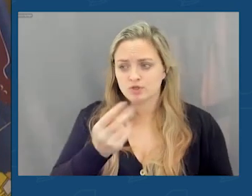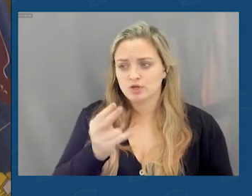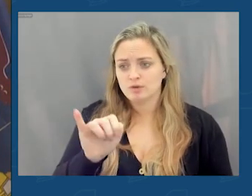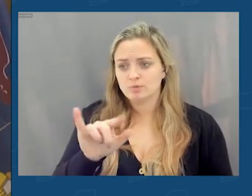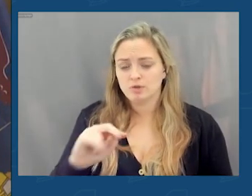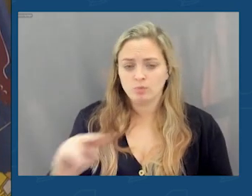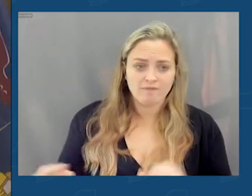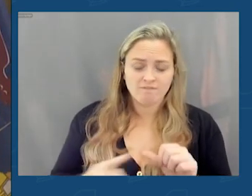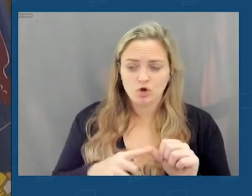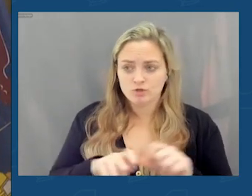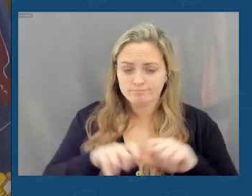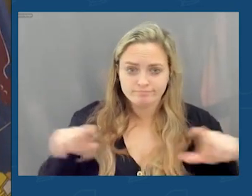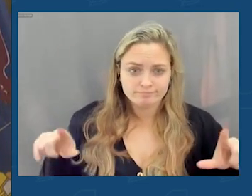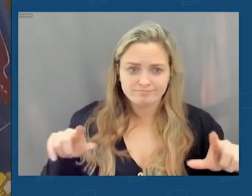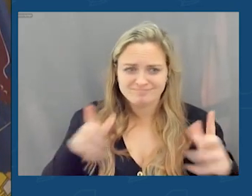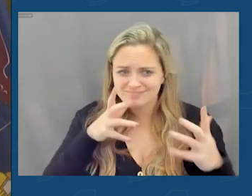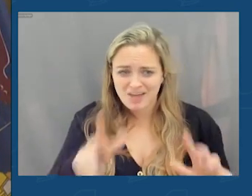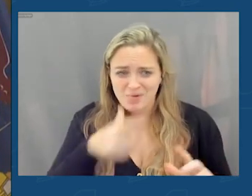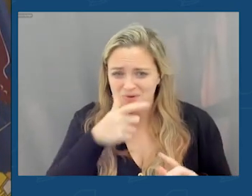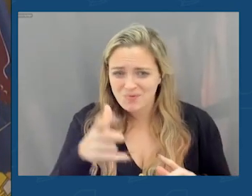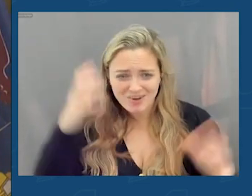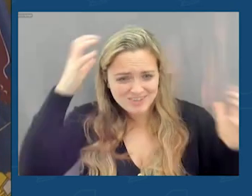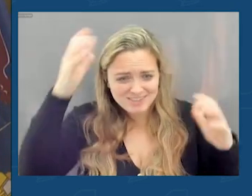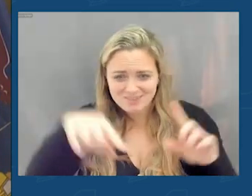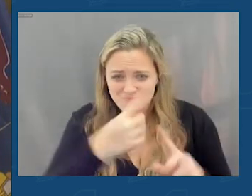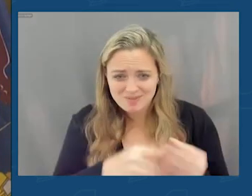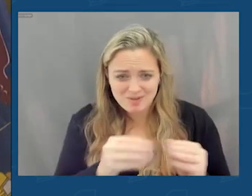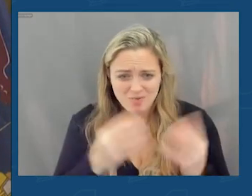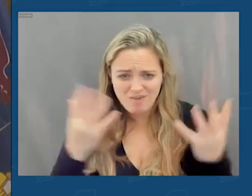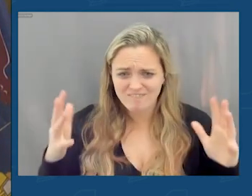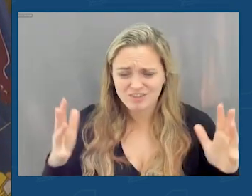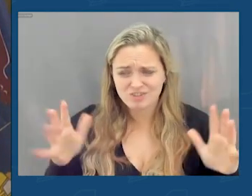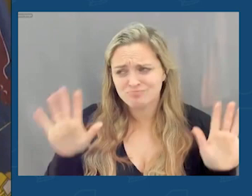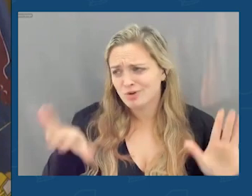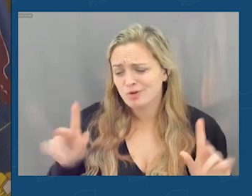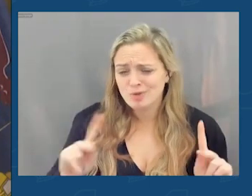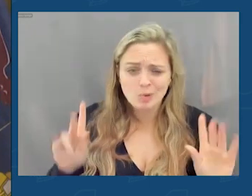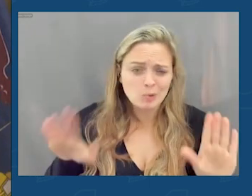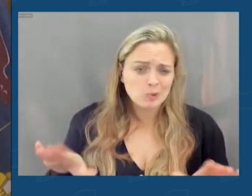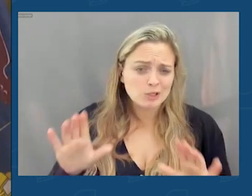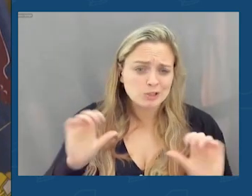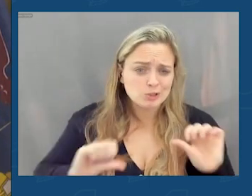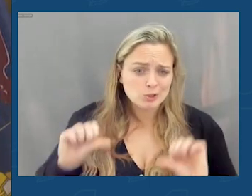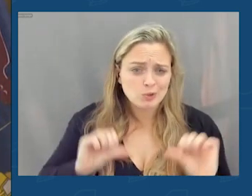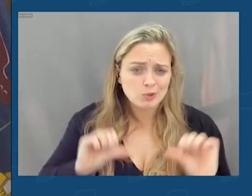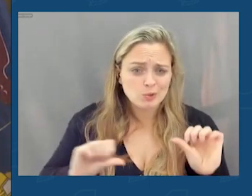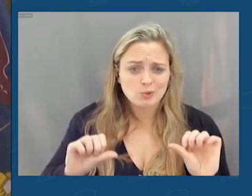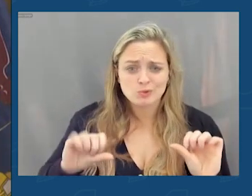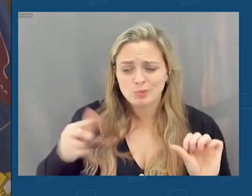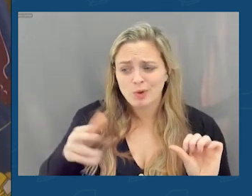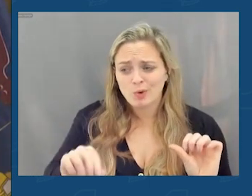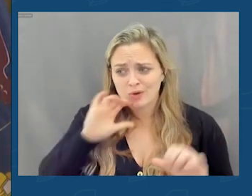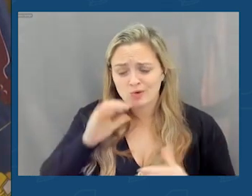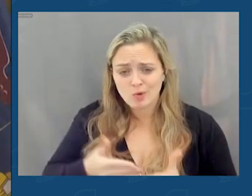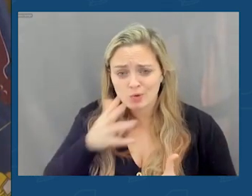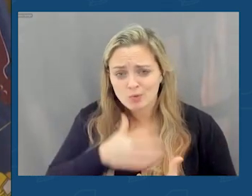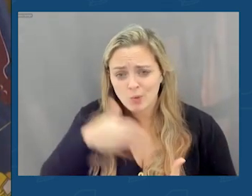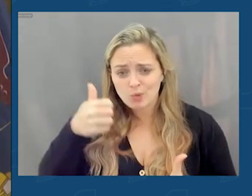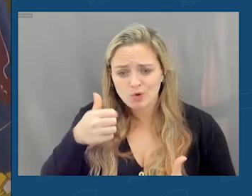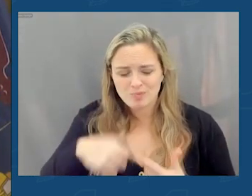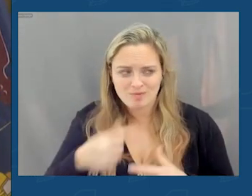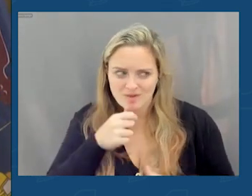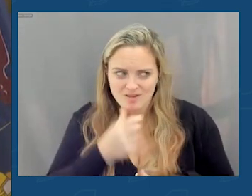out. I don't want to watch Disney Plus anymore. I mean, they're great people, great shows. Maybe when my granddaughter gets older, but I'm not using it right